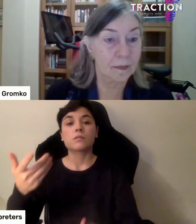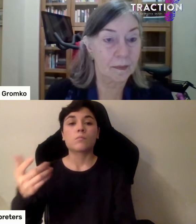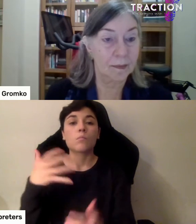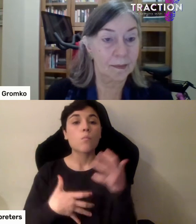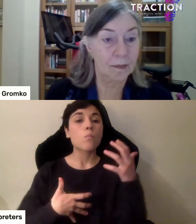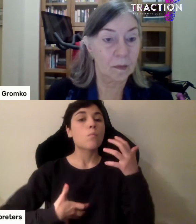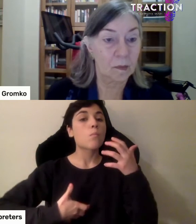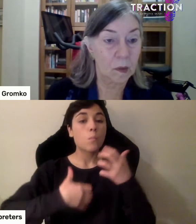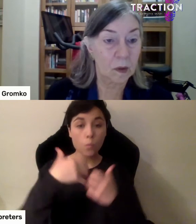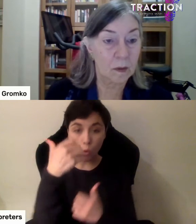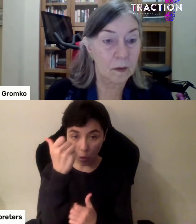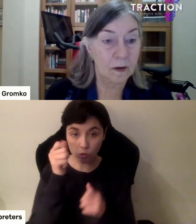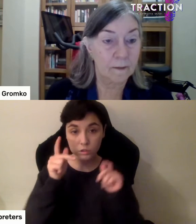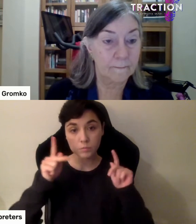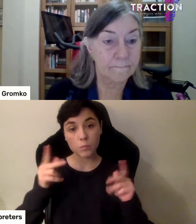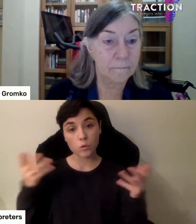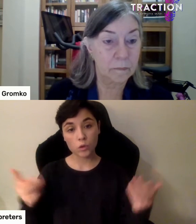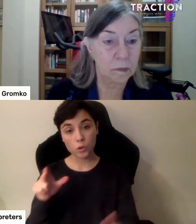And there will be new